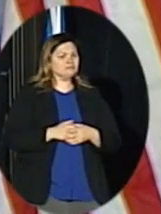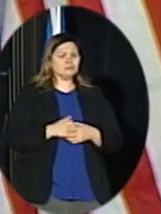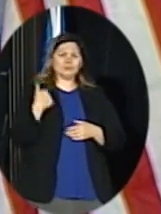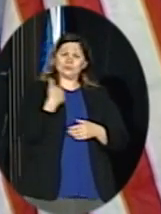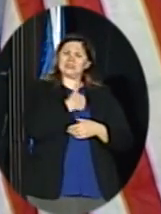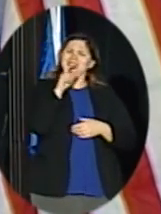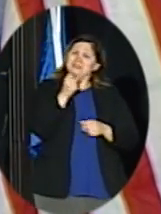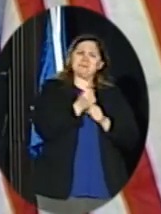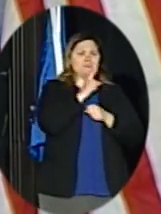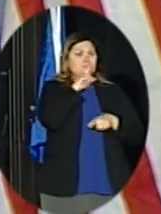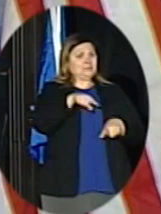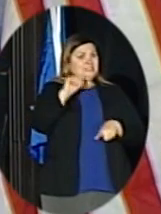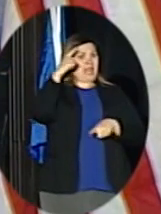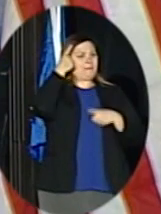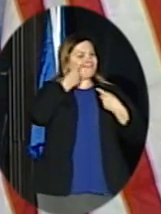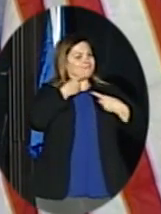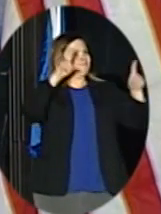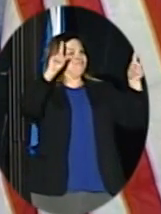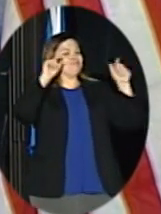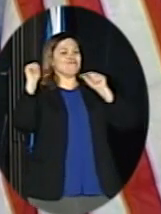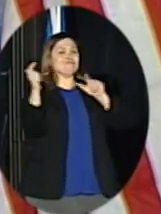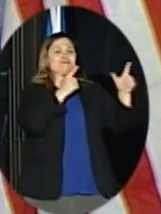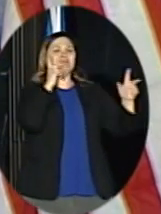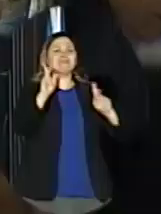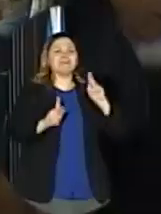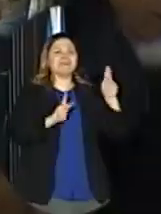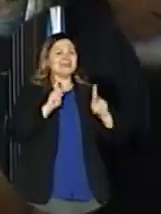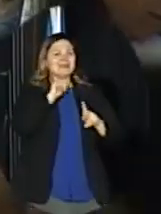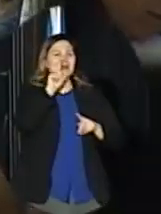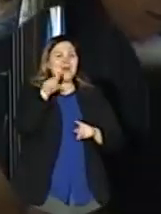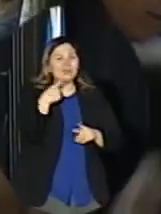happen if everyone builds.